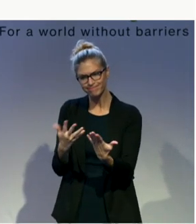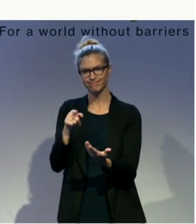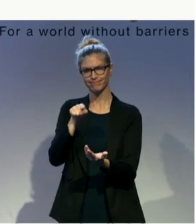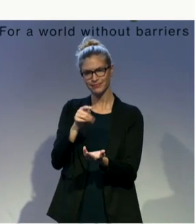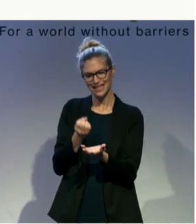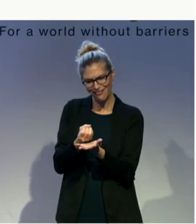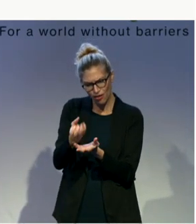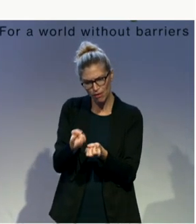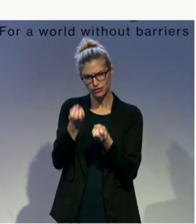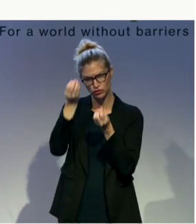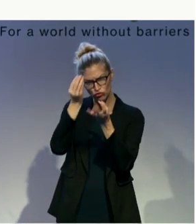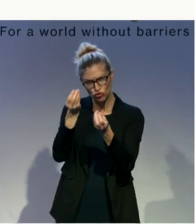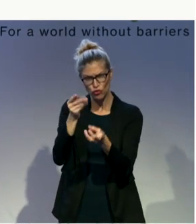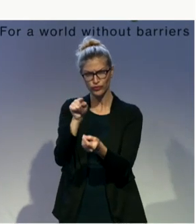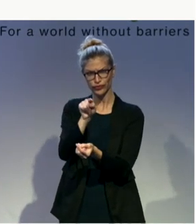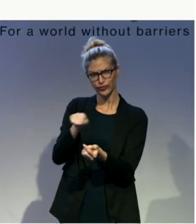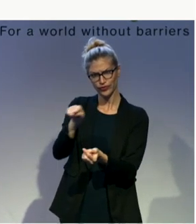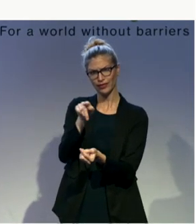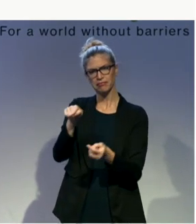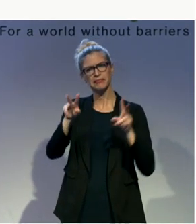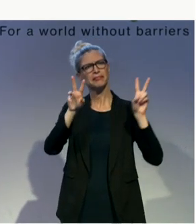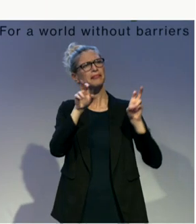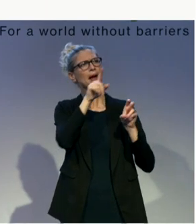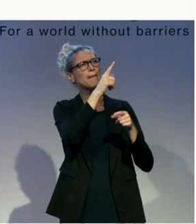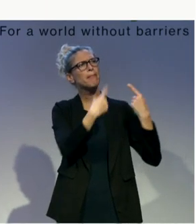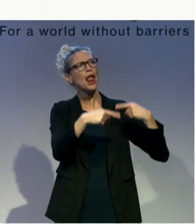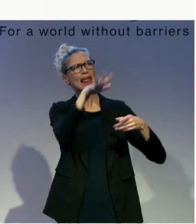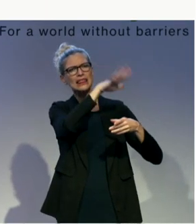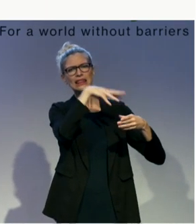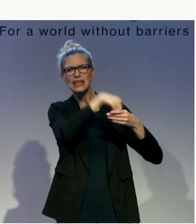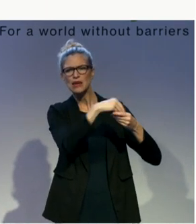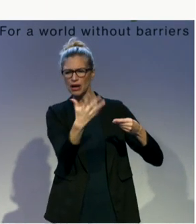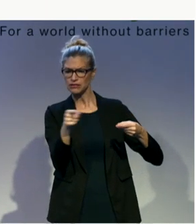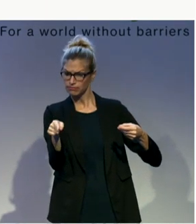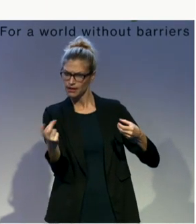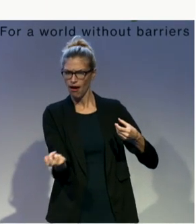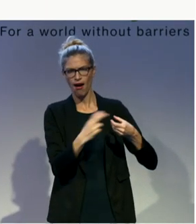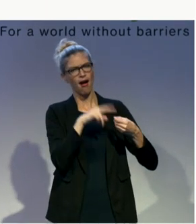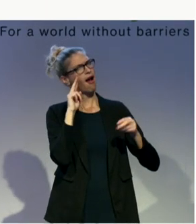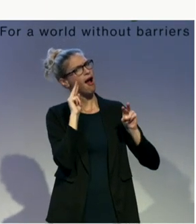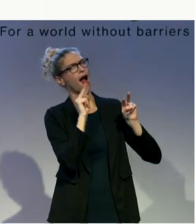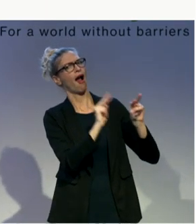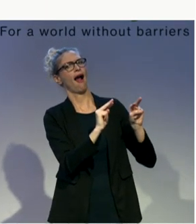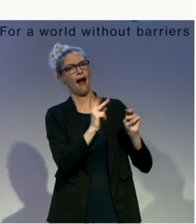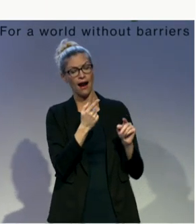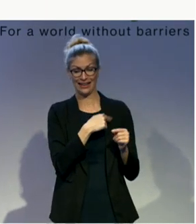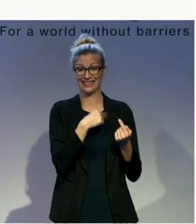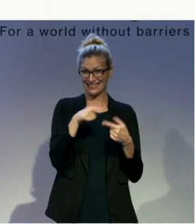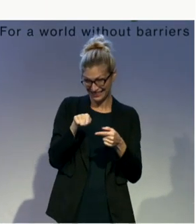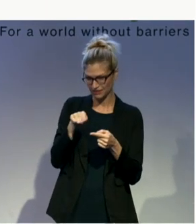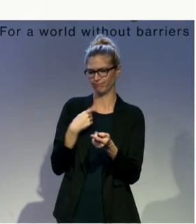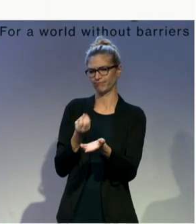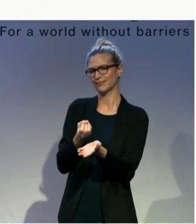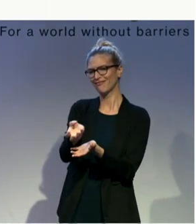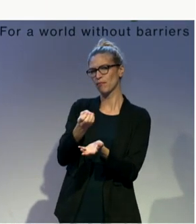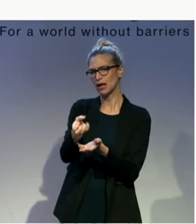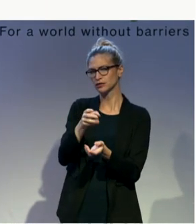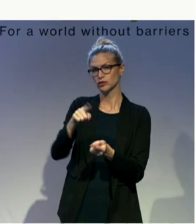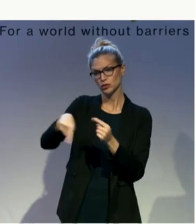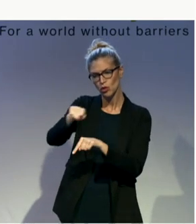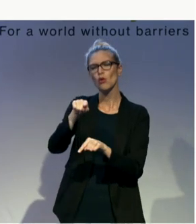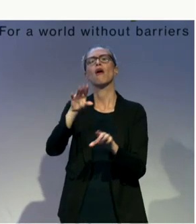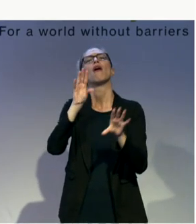political participation. So one of the solutions is to bring more education, understandable education, to people with learning disabilities.